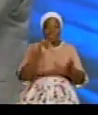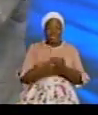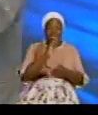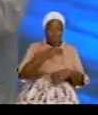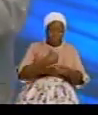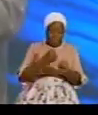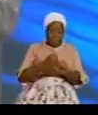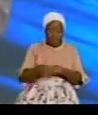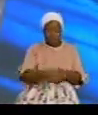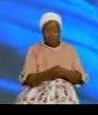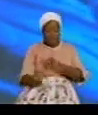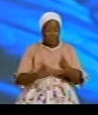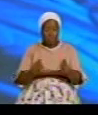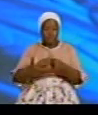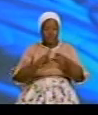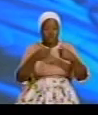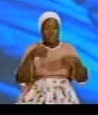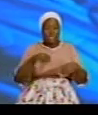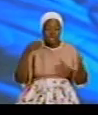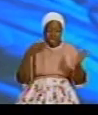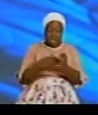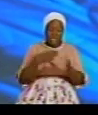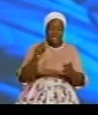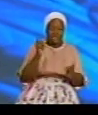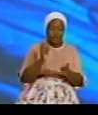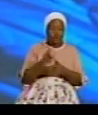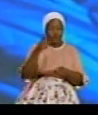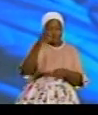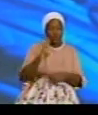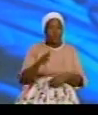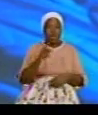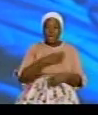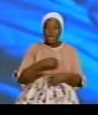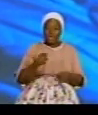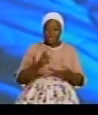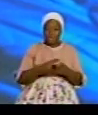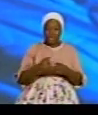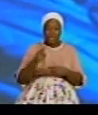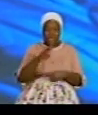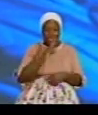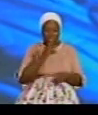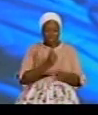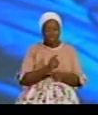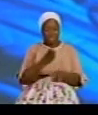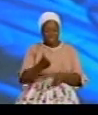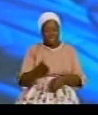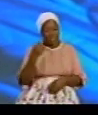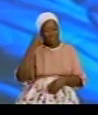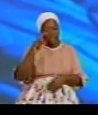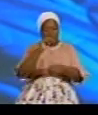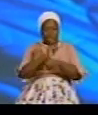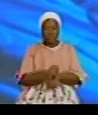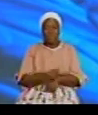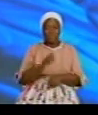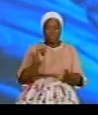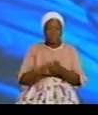not there for the salvation of the people, but they are there for the tradition they hold. I pray